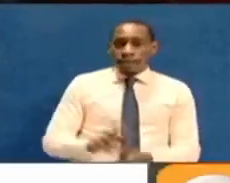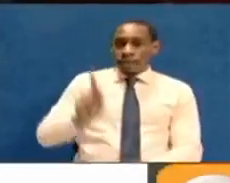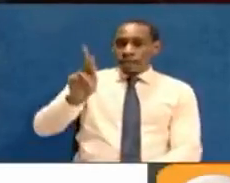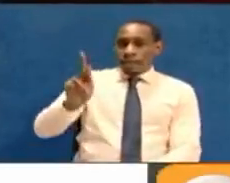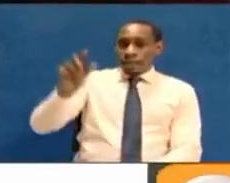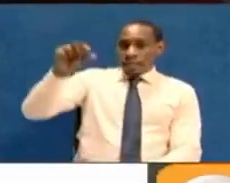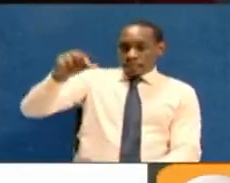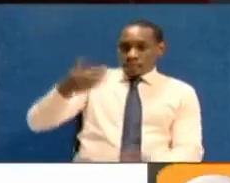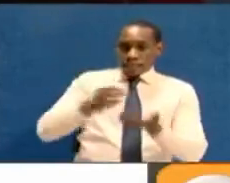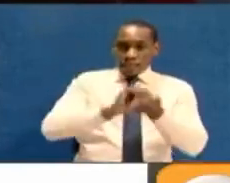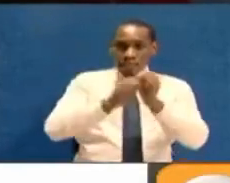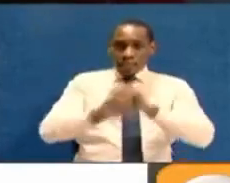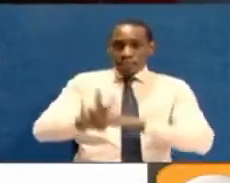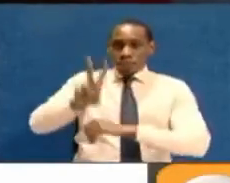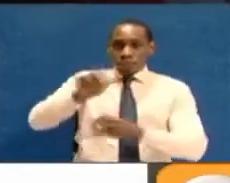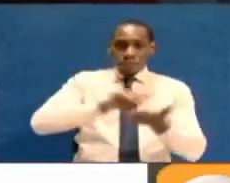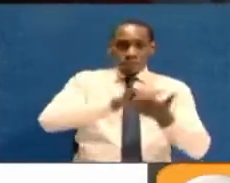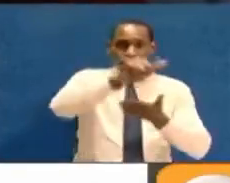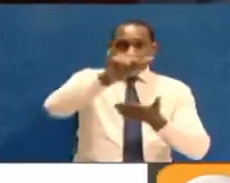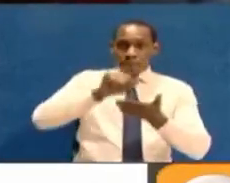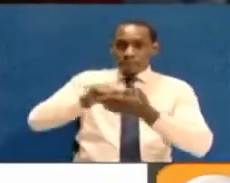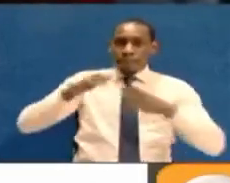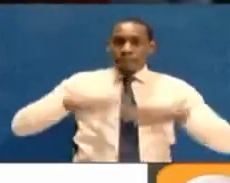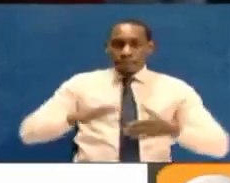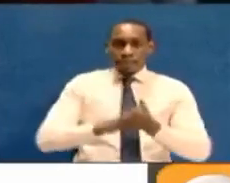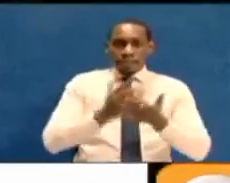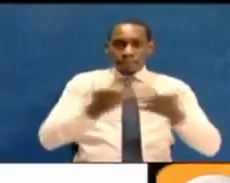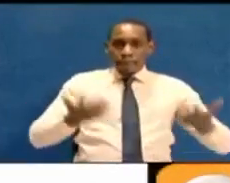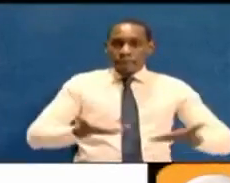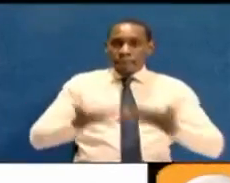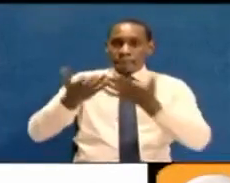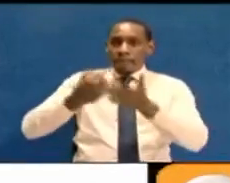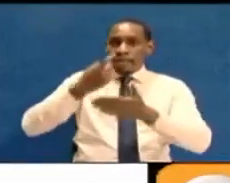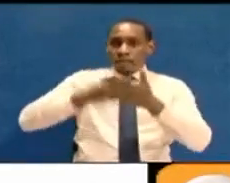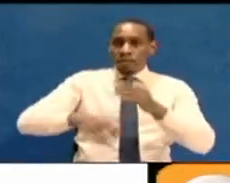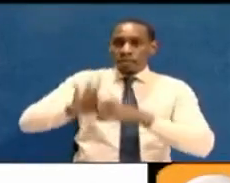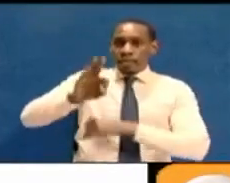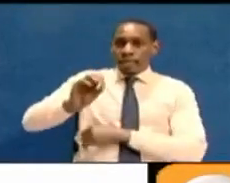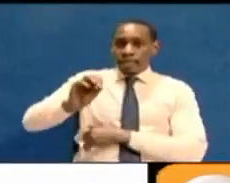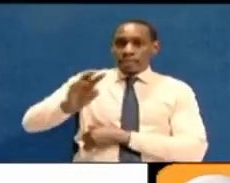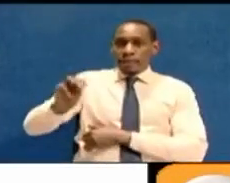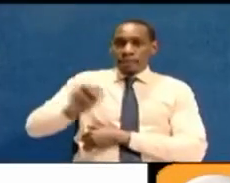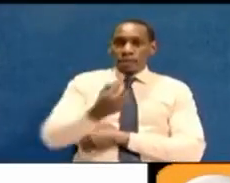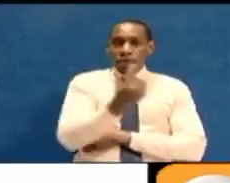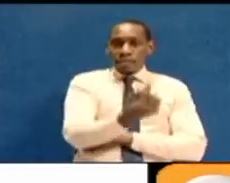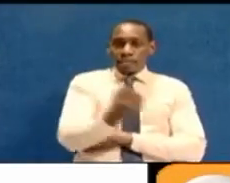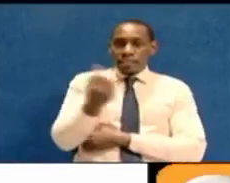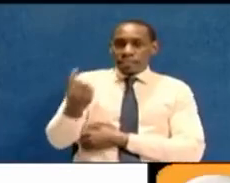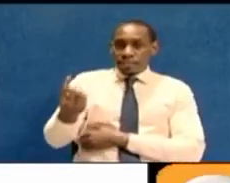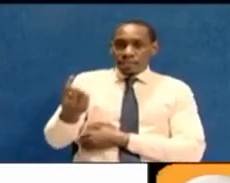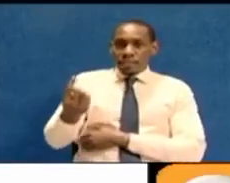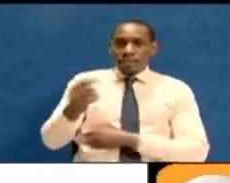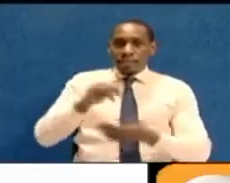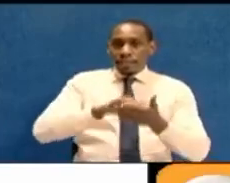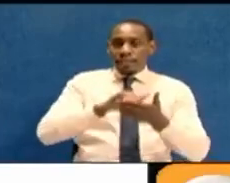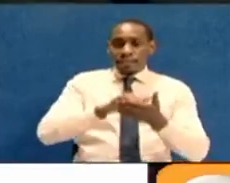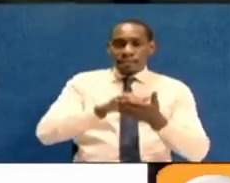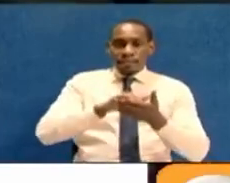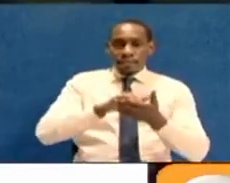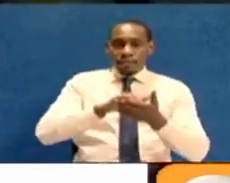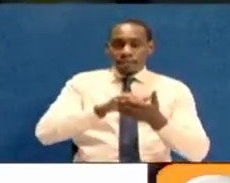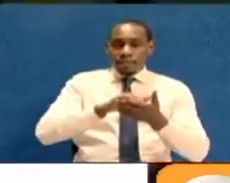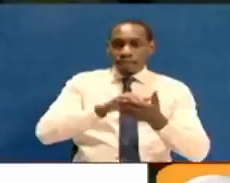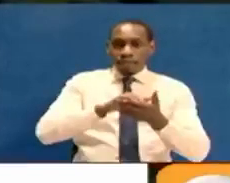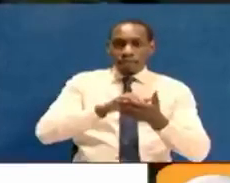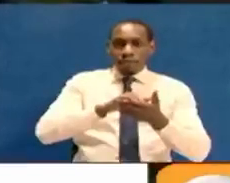KQ has so far converted two of its passenger carriers into cargo freighters at a cost of 30 million shillings each, with a view of increasing cargo capacity